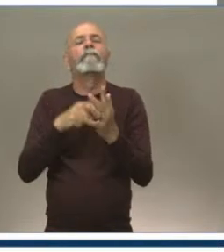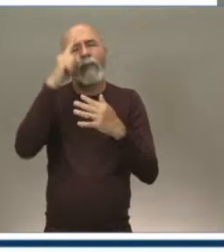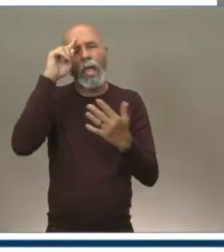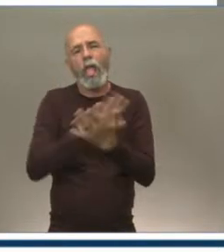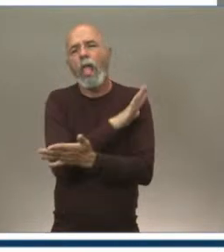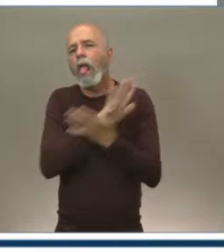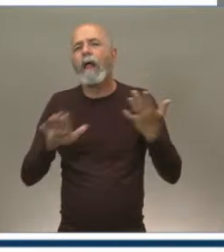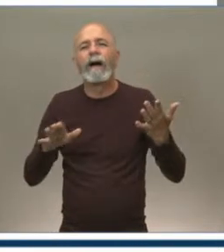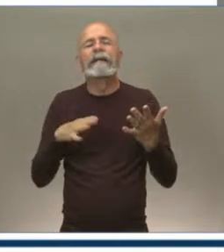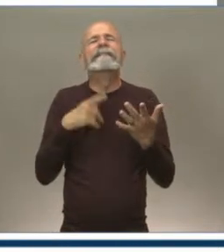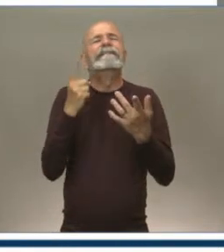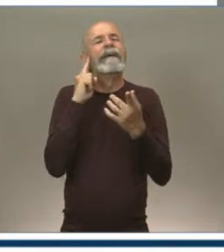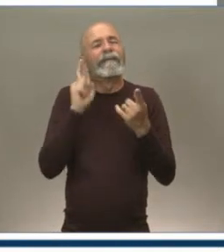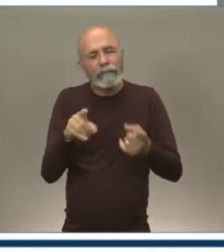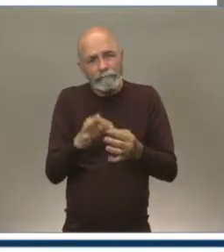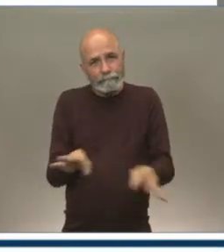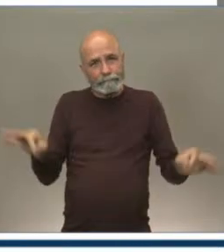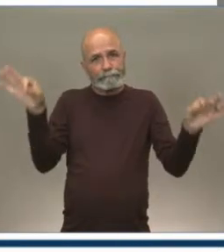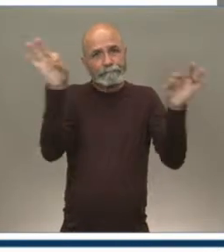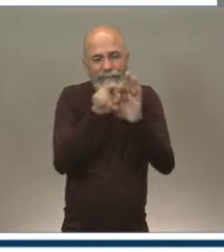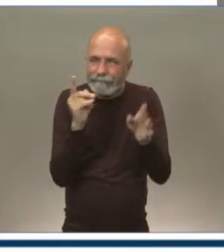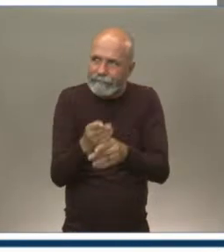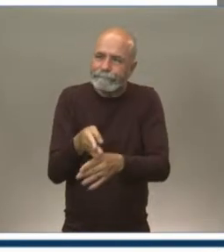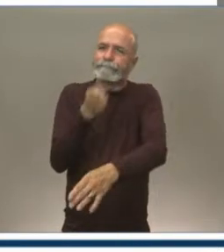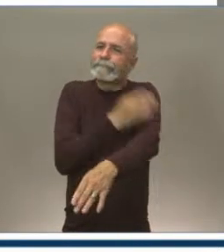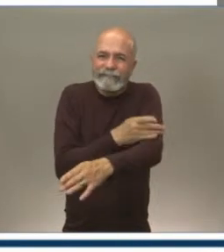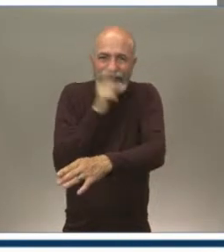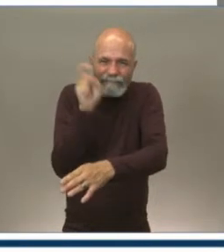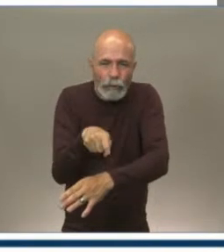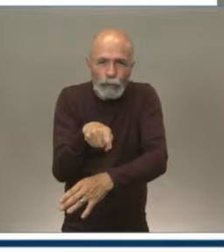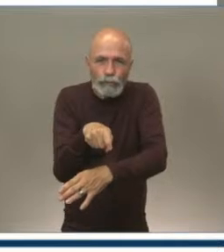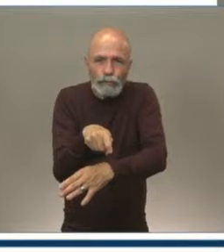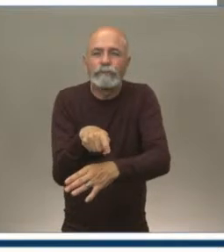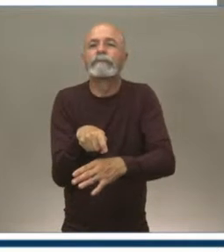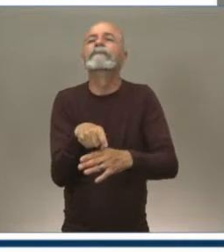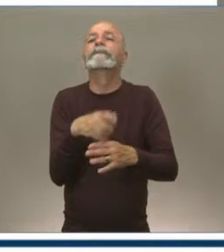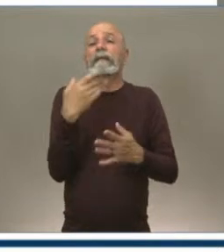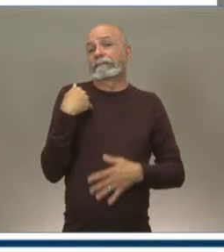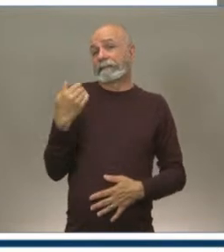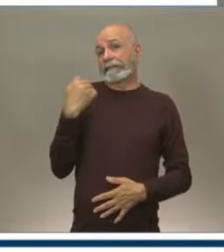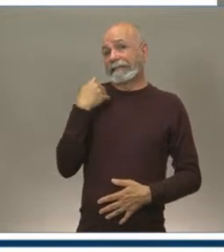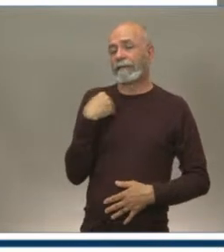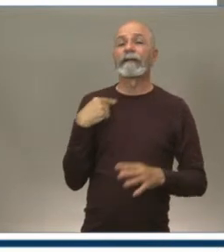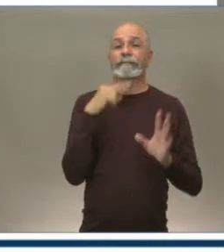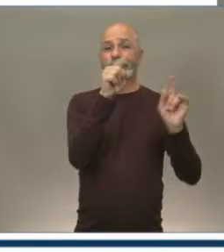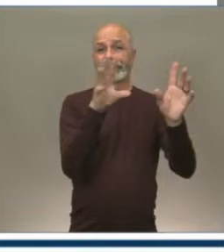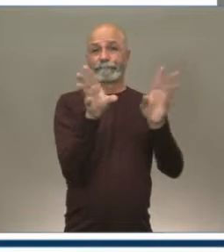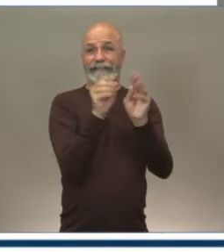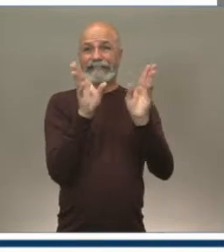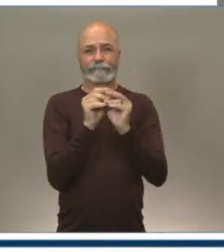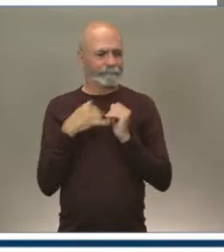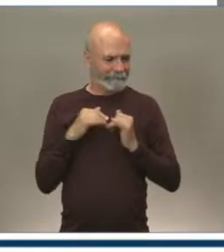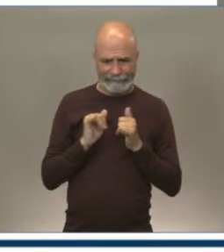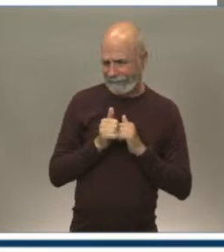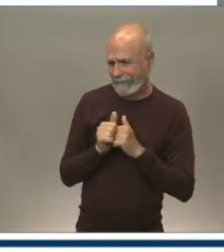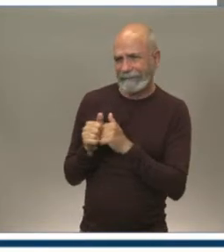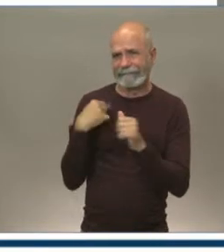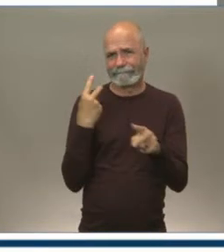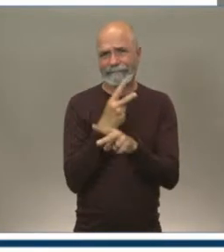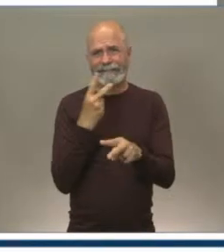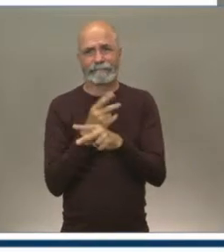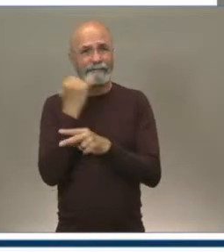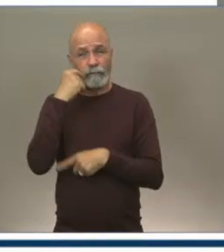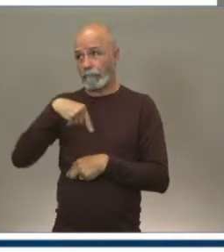various employers. And before the briefing, I was on a meeting about how we're going to work with a various range of workplaces to do